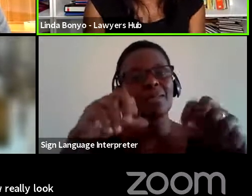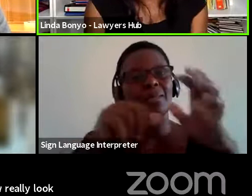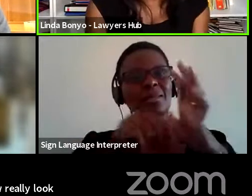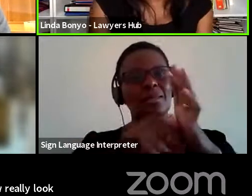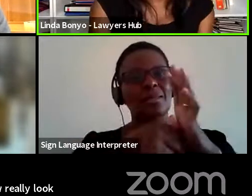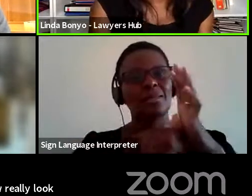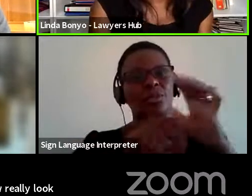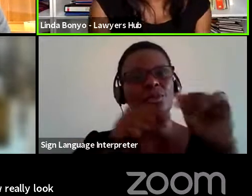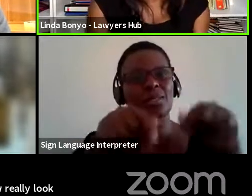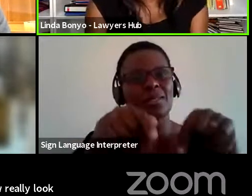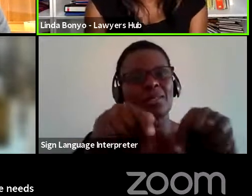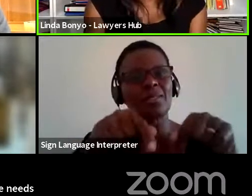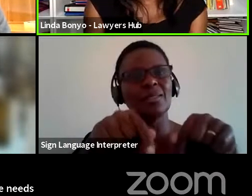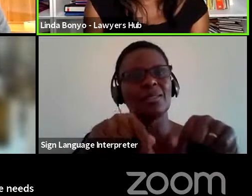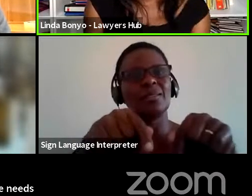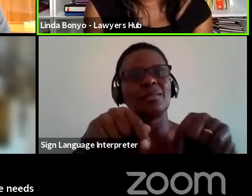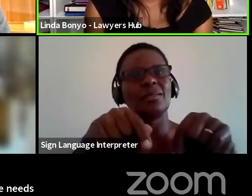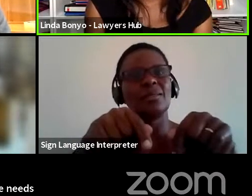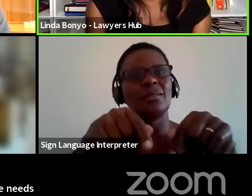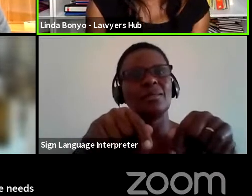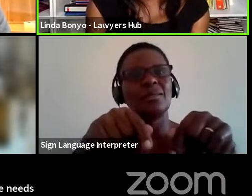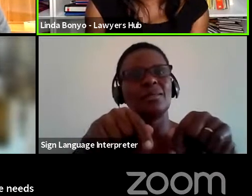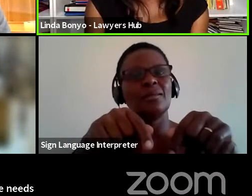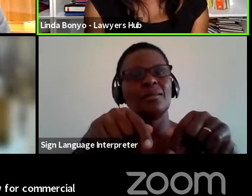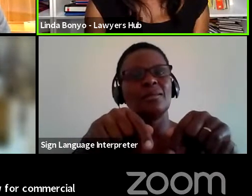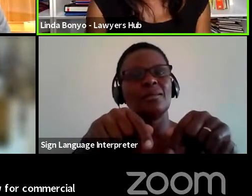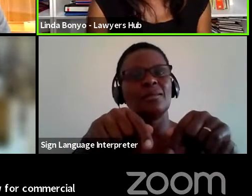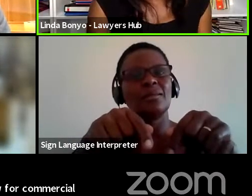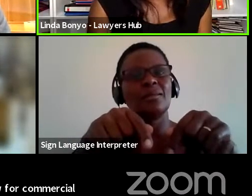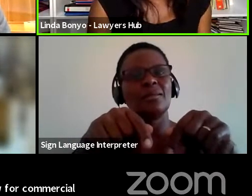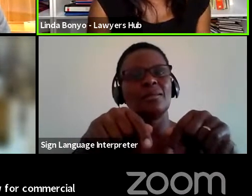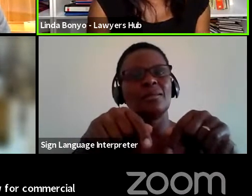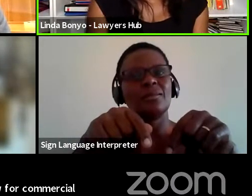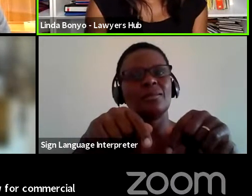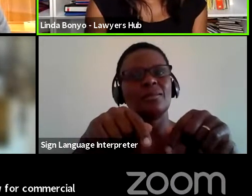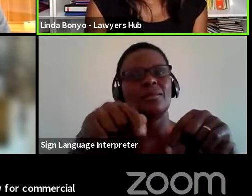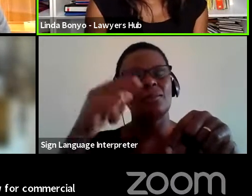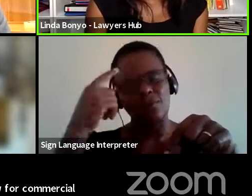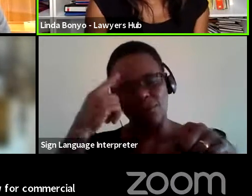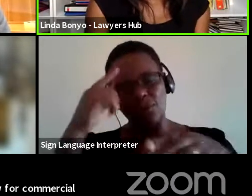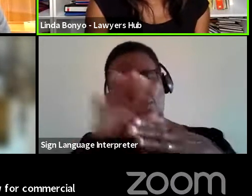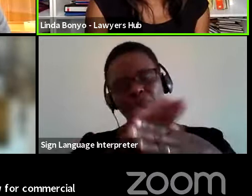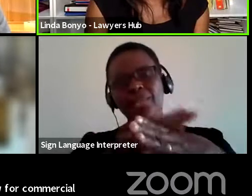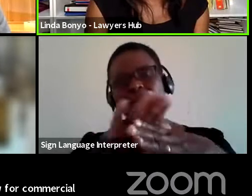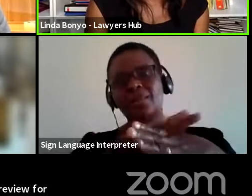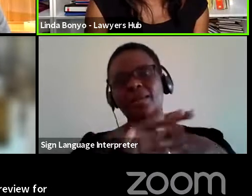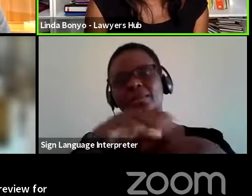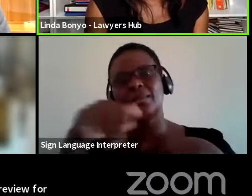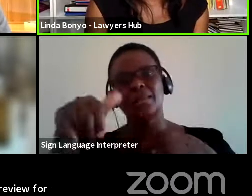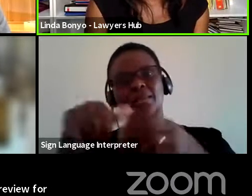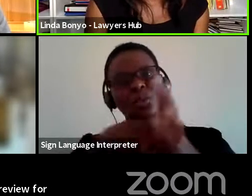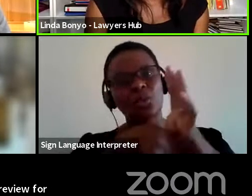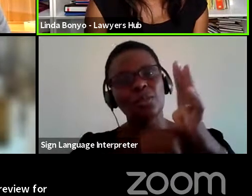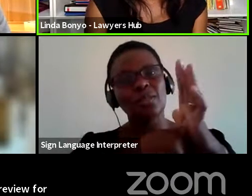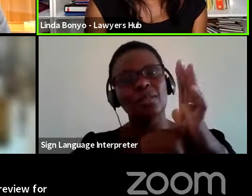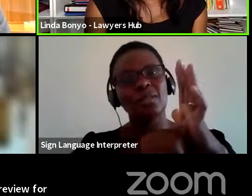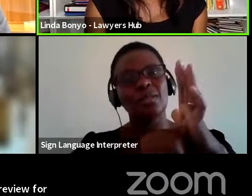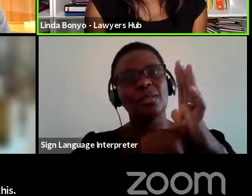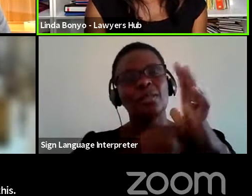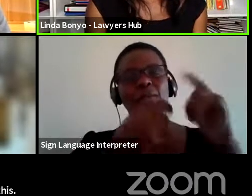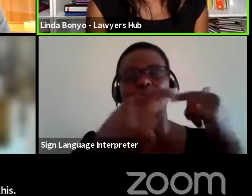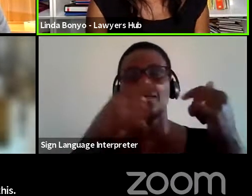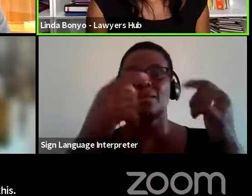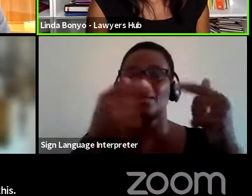finally, there needs to be some independent review for commercial matters. And I think this I would, and this maybe is debatable, the discussions